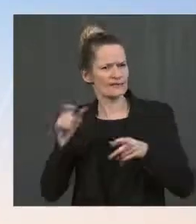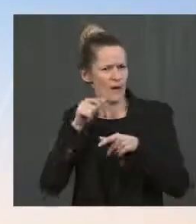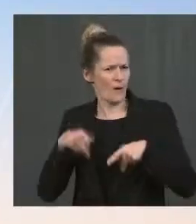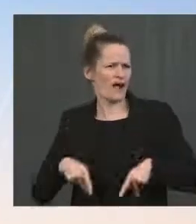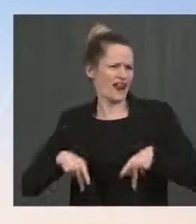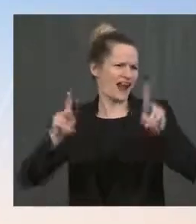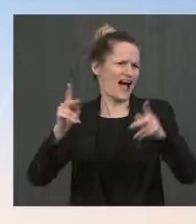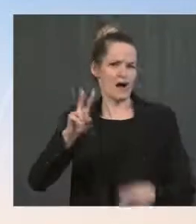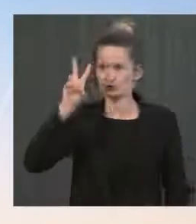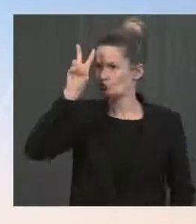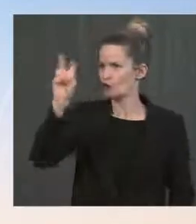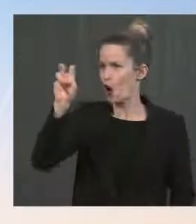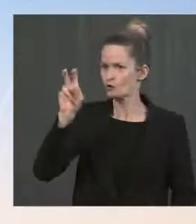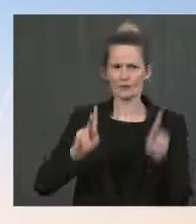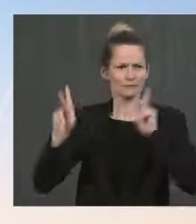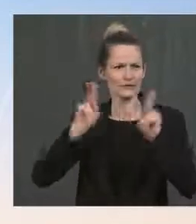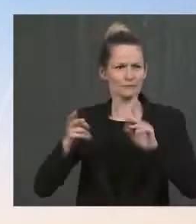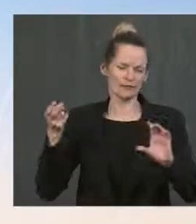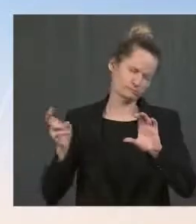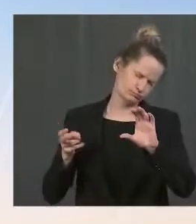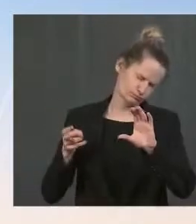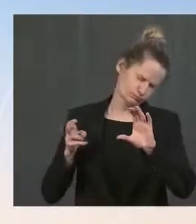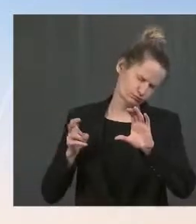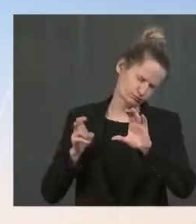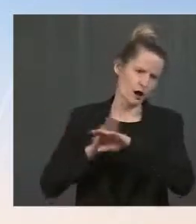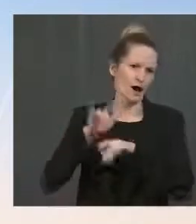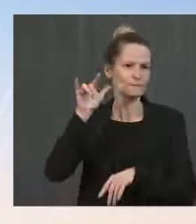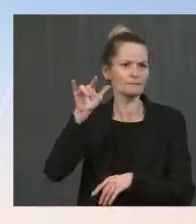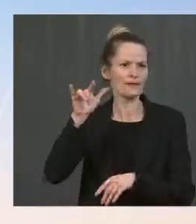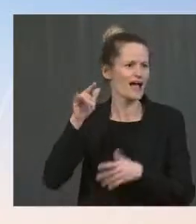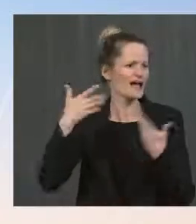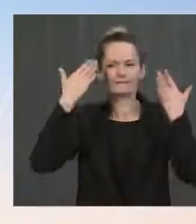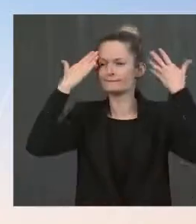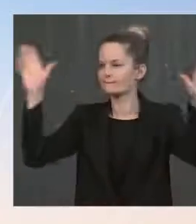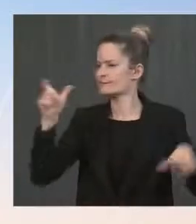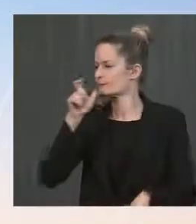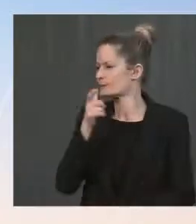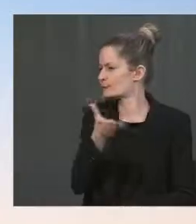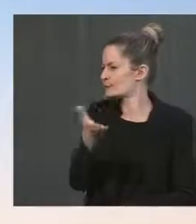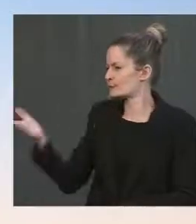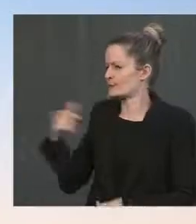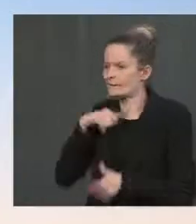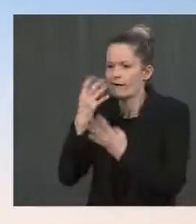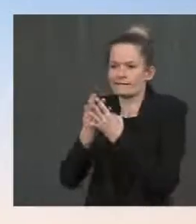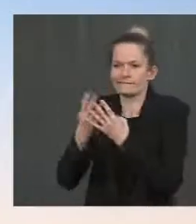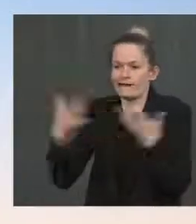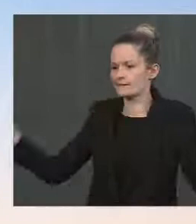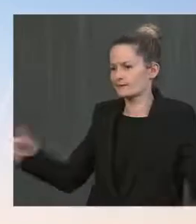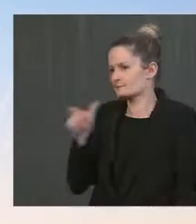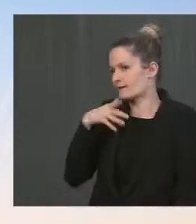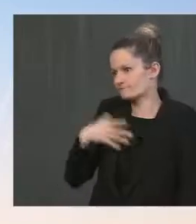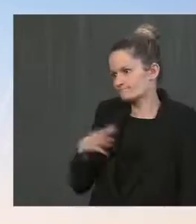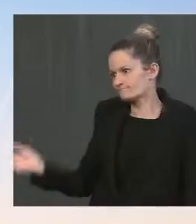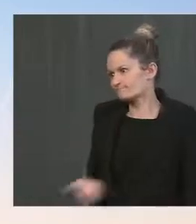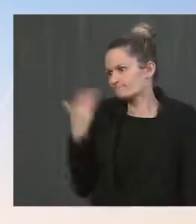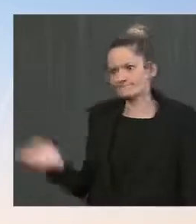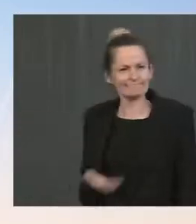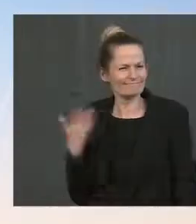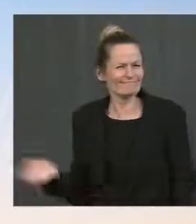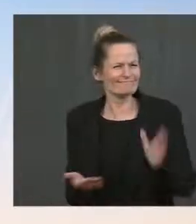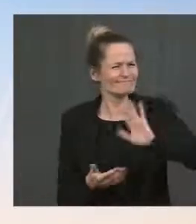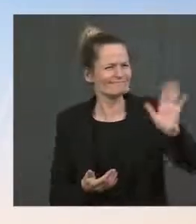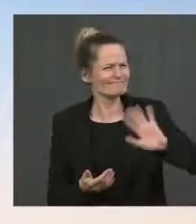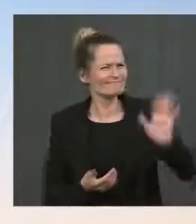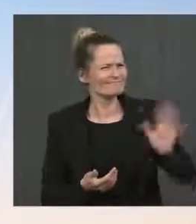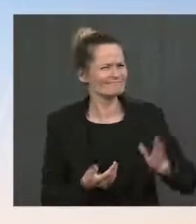don't know who they are, who haven't been security protocols, where we haven't seen the manifests, to land on U.S. military bases. Okay, there are